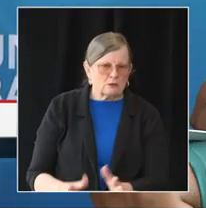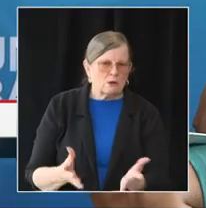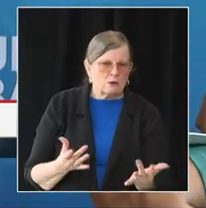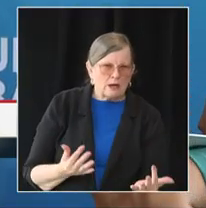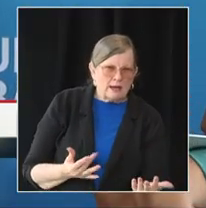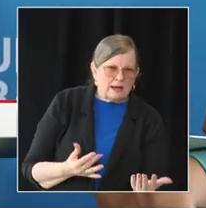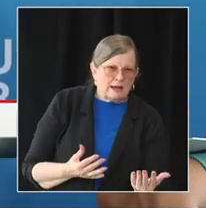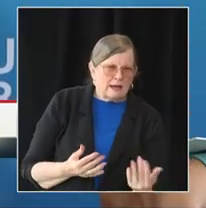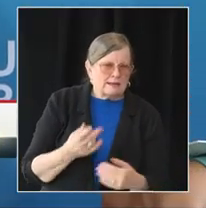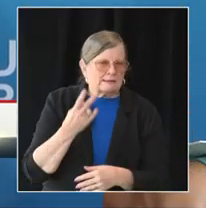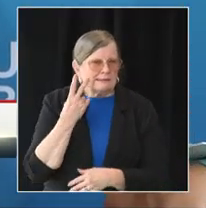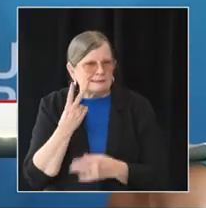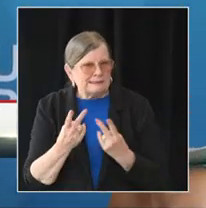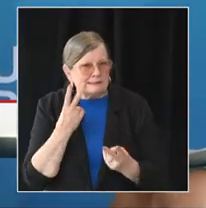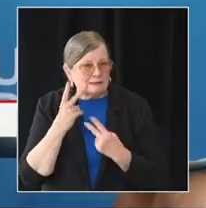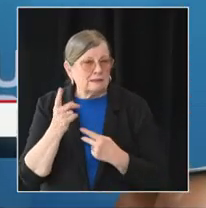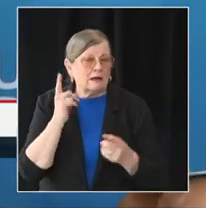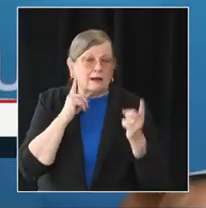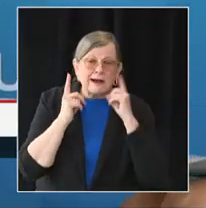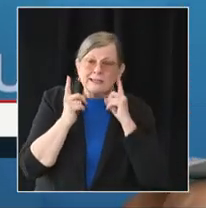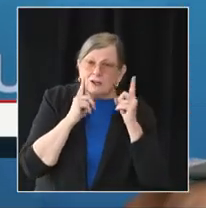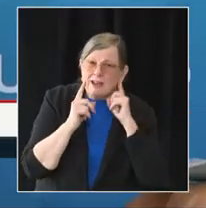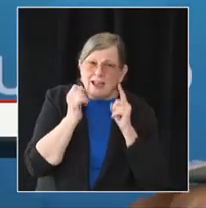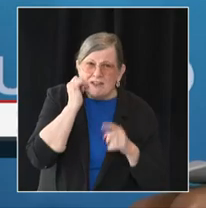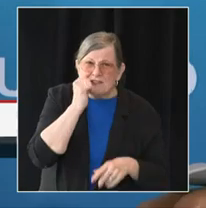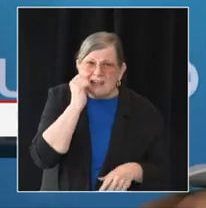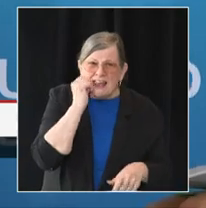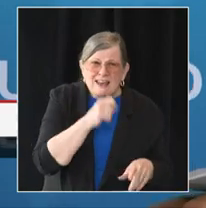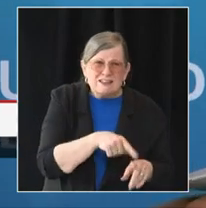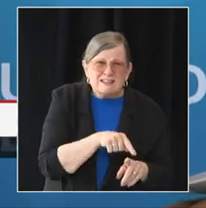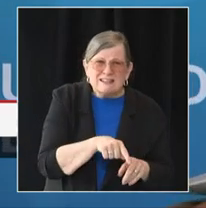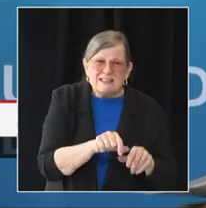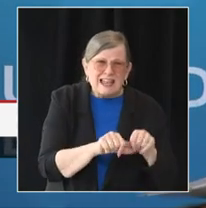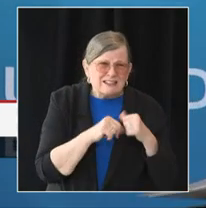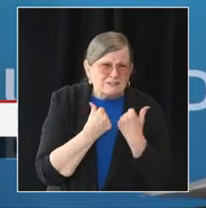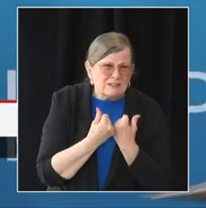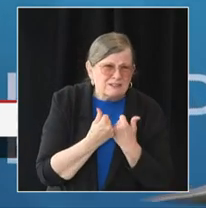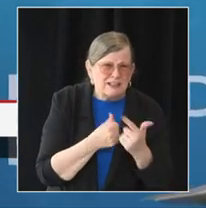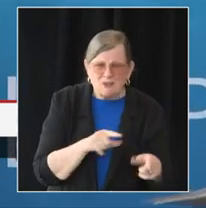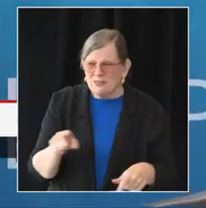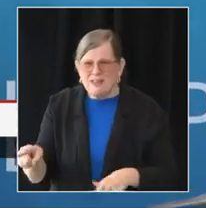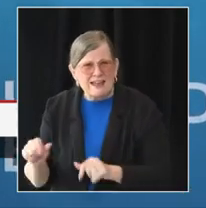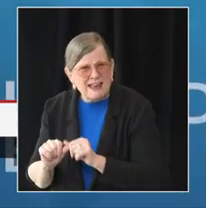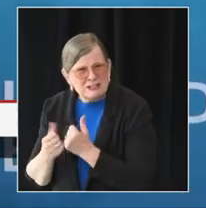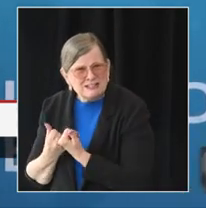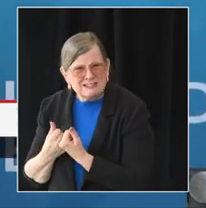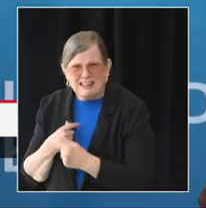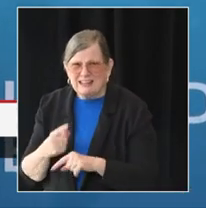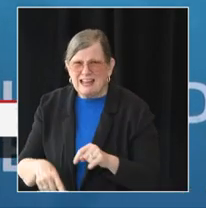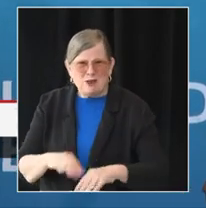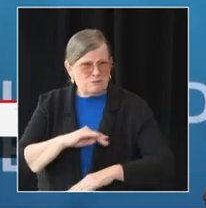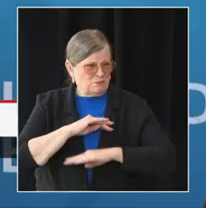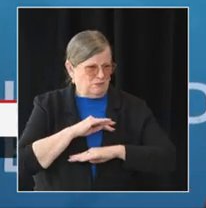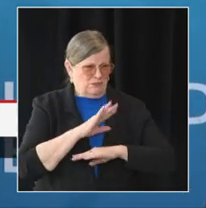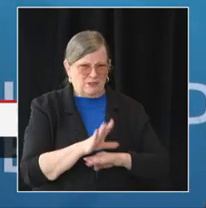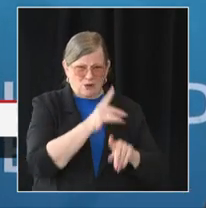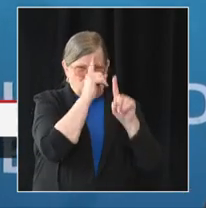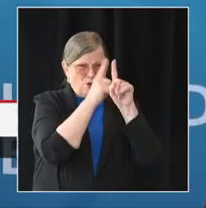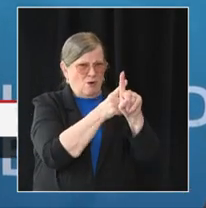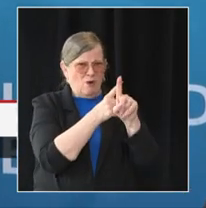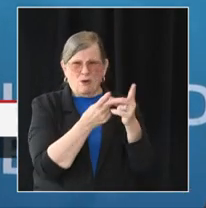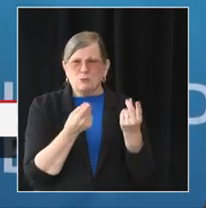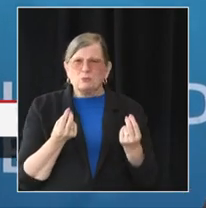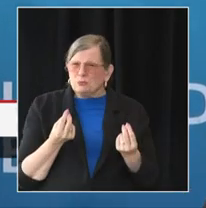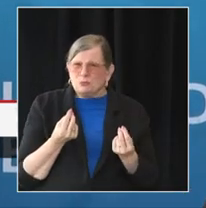this agency or that cannot complete its mission. So I think all of us need to be thinking